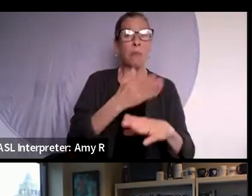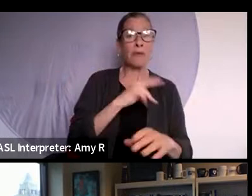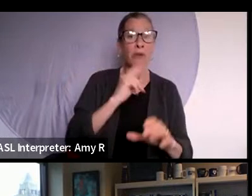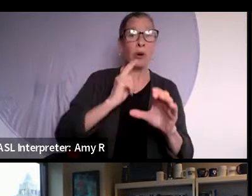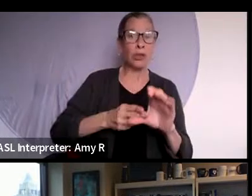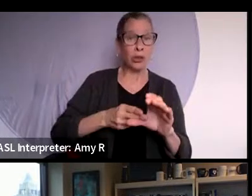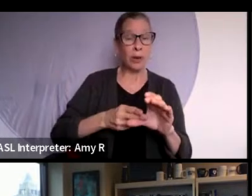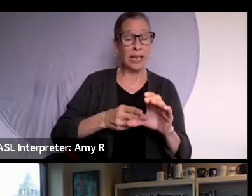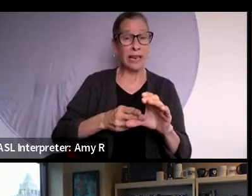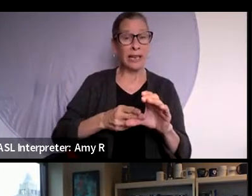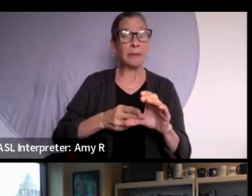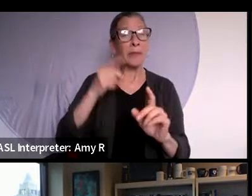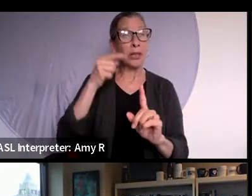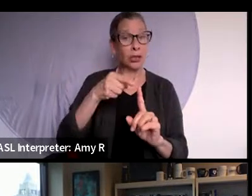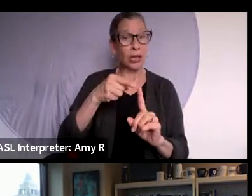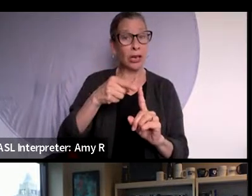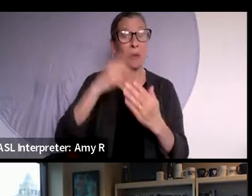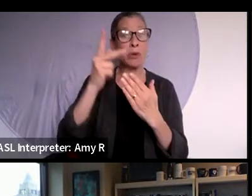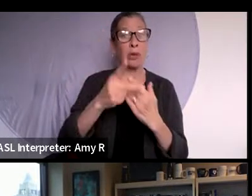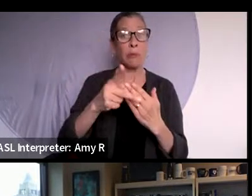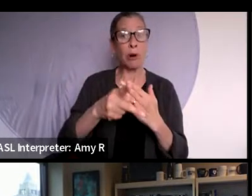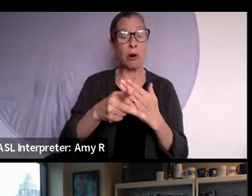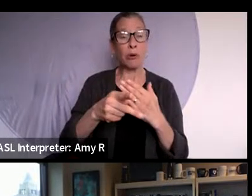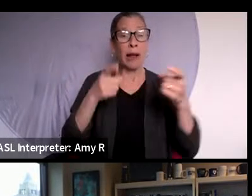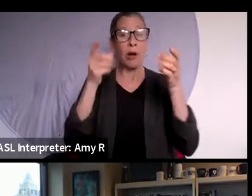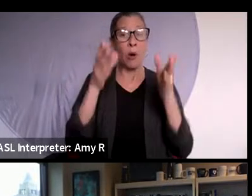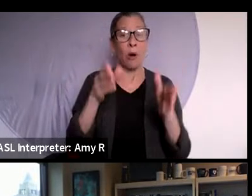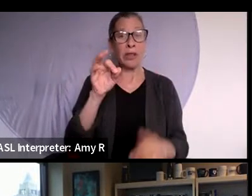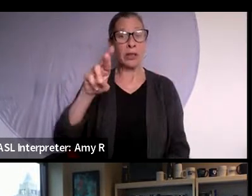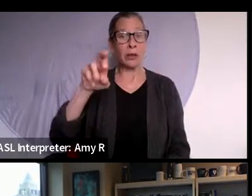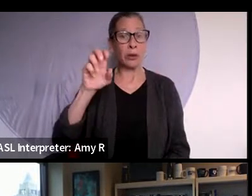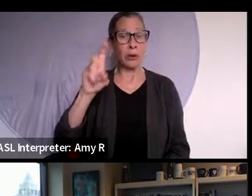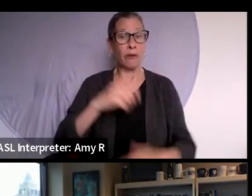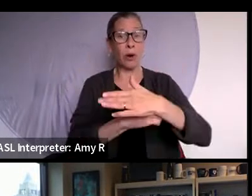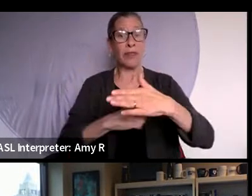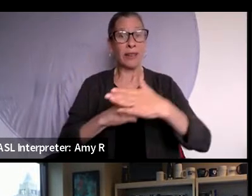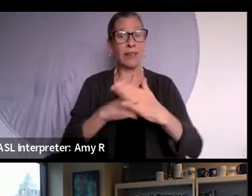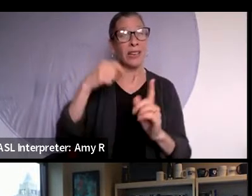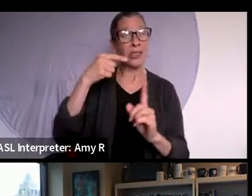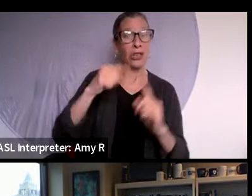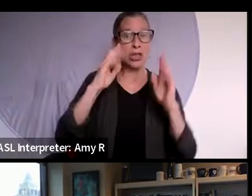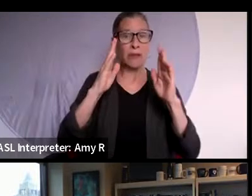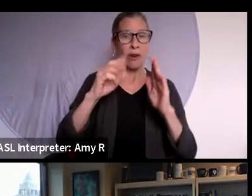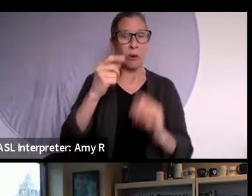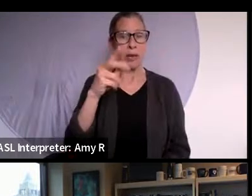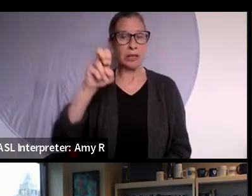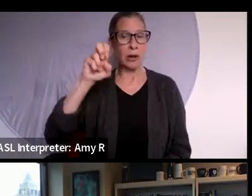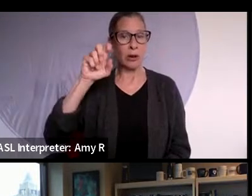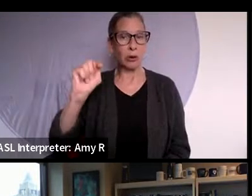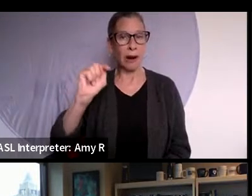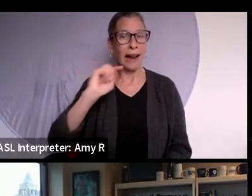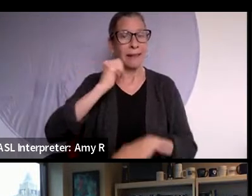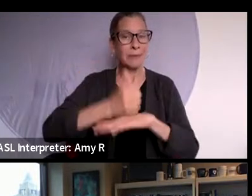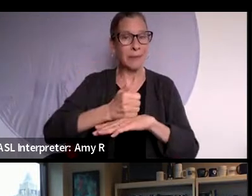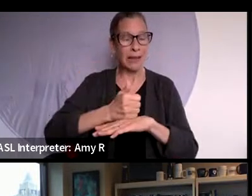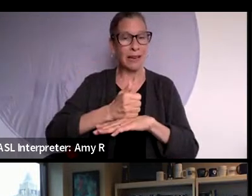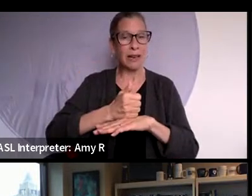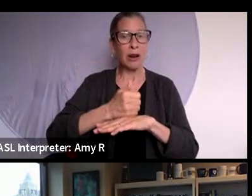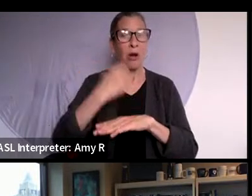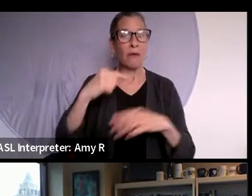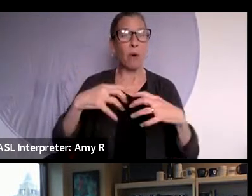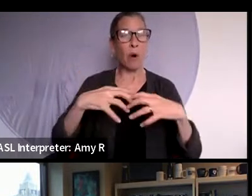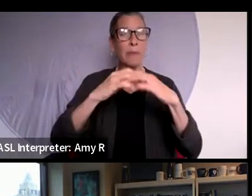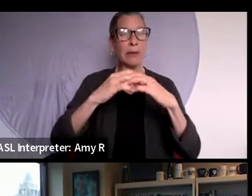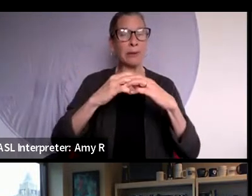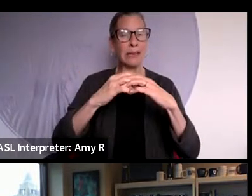Dr. Kijakazi was a program officer at the Ford Foundation, where she focused on grant making on building economic security